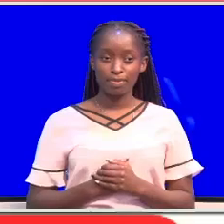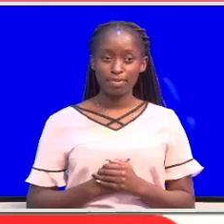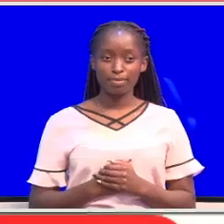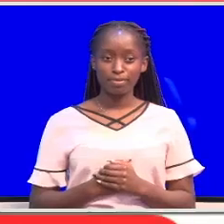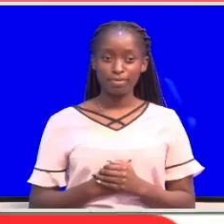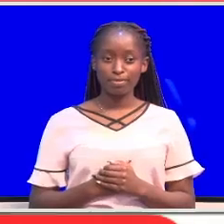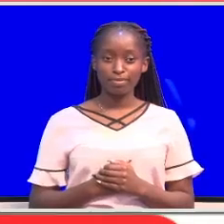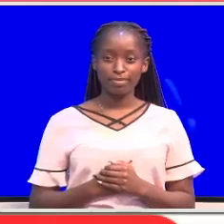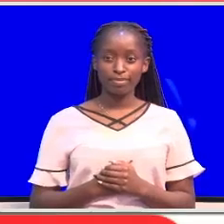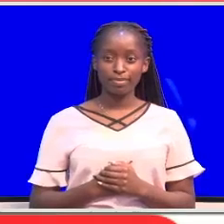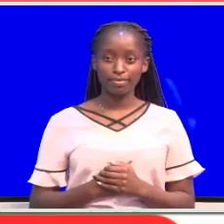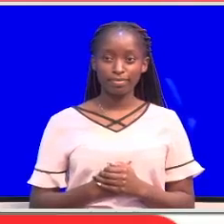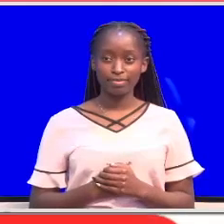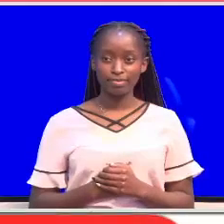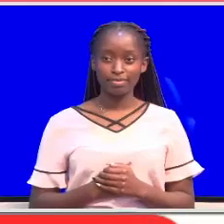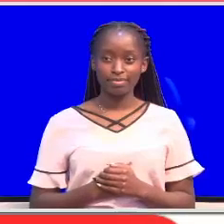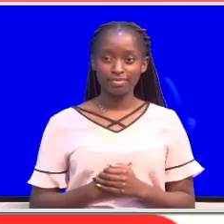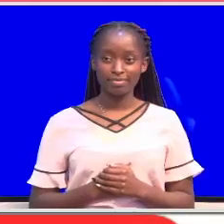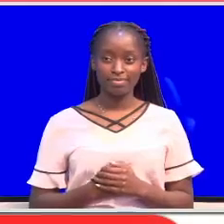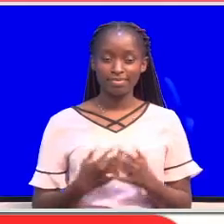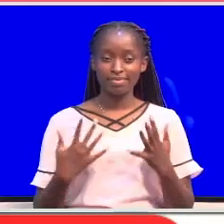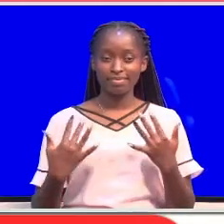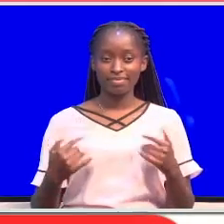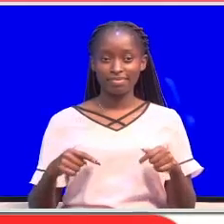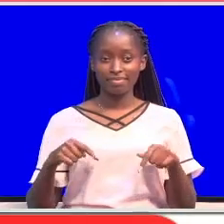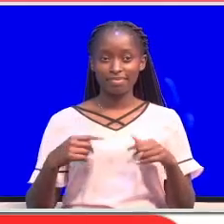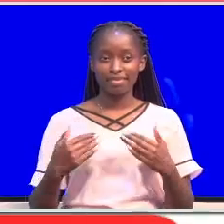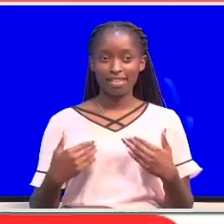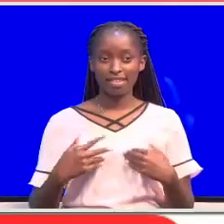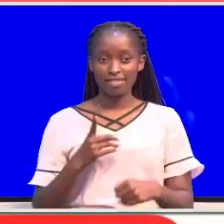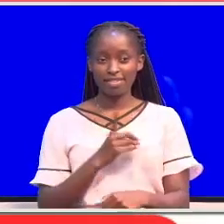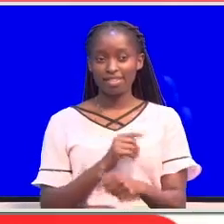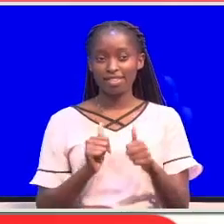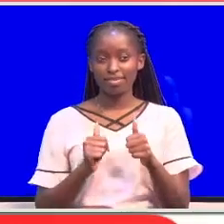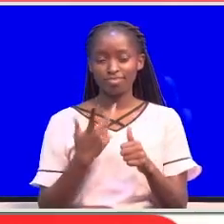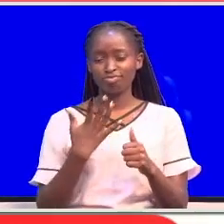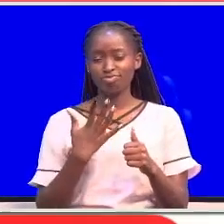Naam, hii leo basi ambayo ni siku ya urevu. Bahajue ni mjanja ama ni